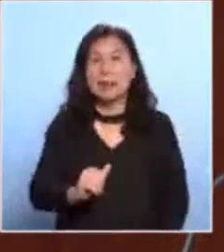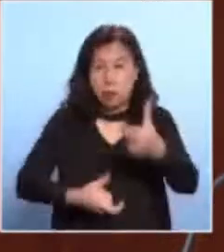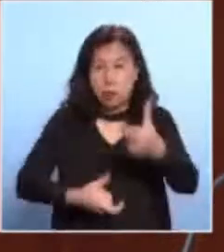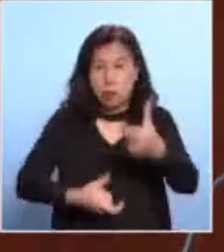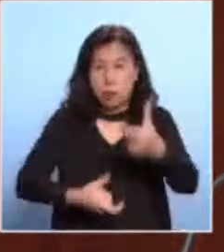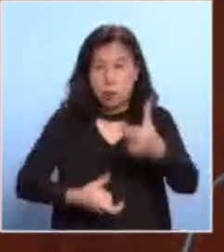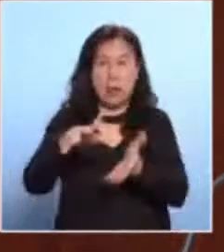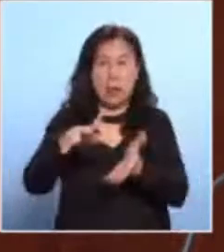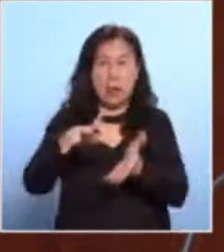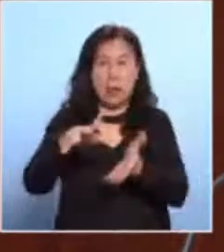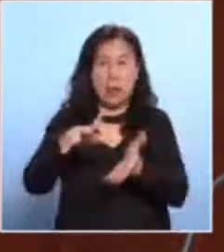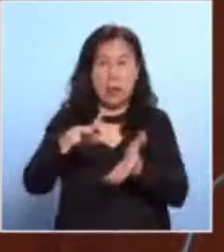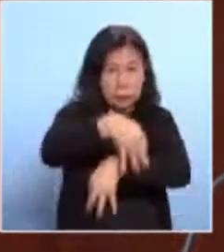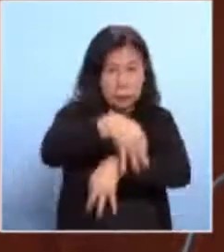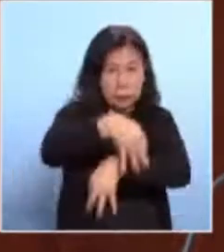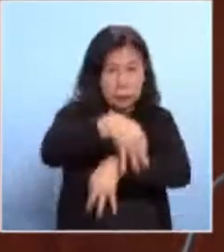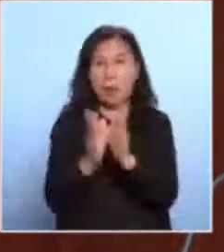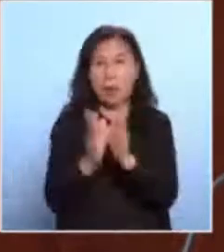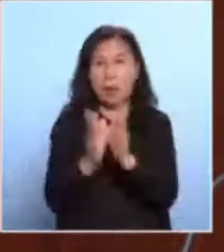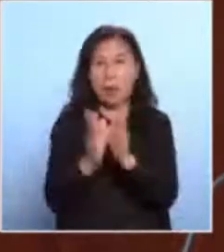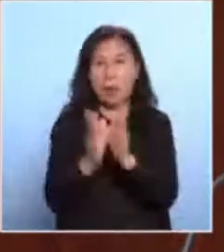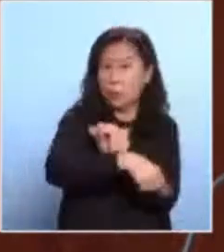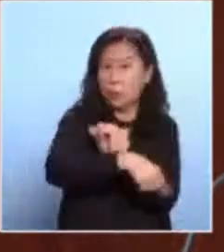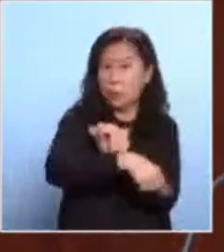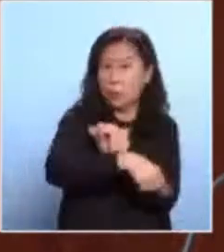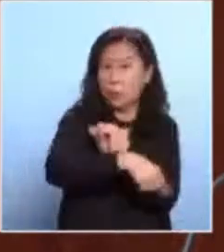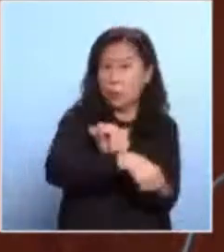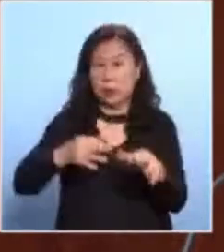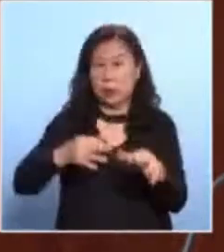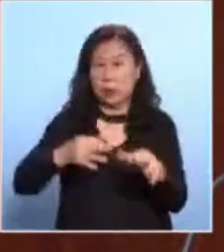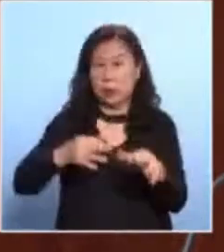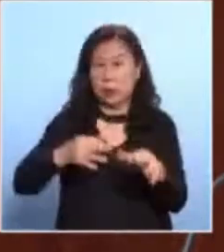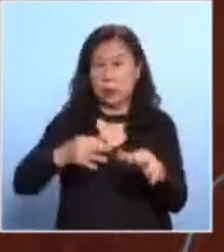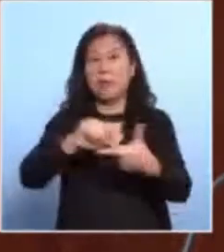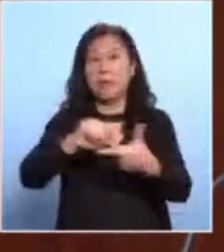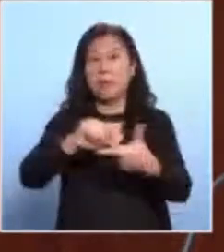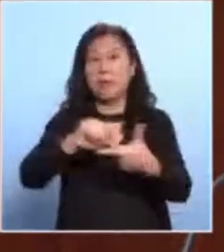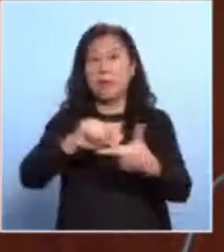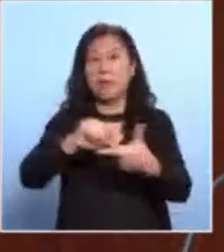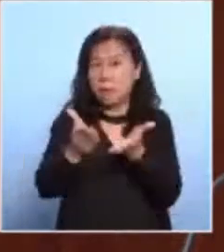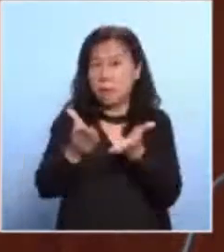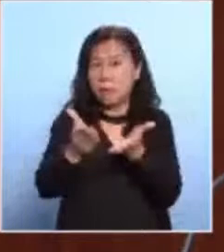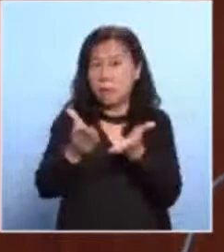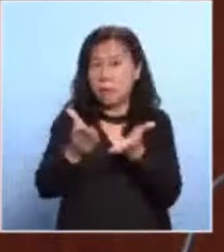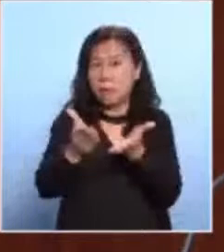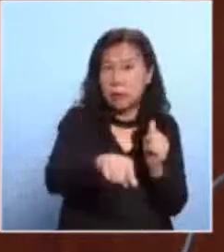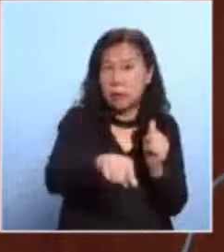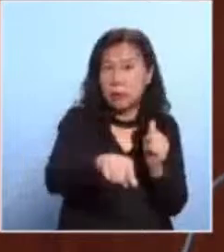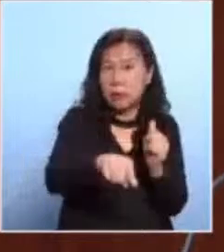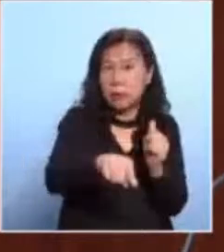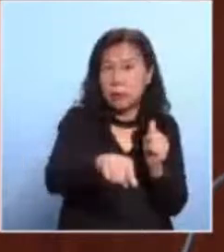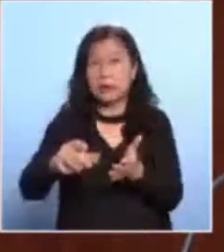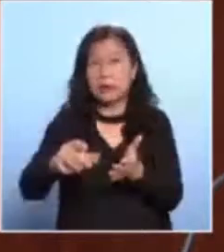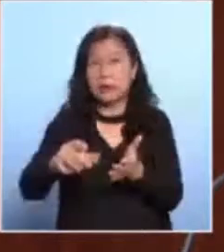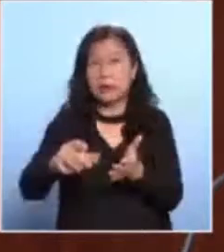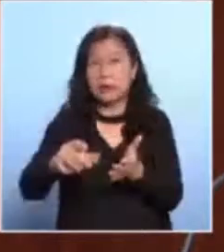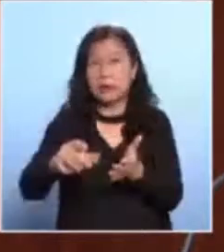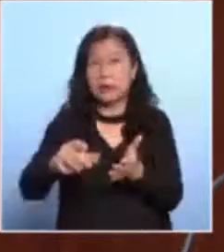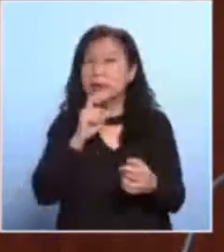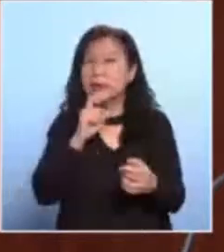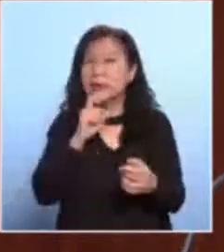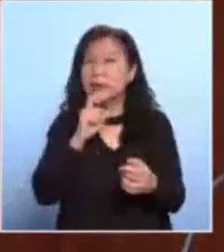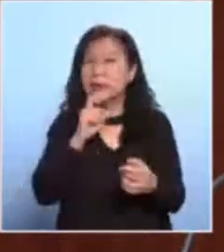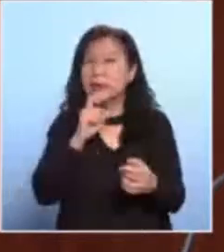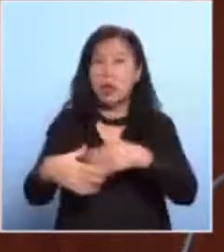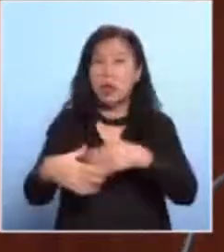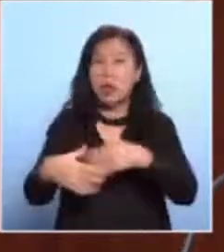exempted from premium payments for lease modifications, land exchange, or private treaty grants, and the relevant GFA